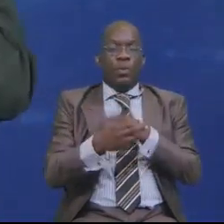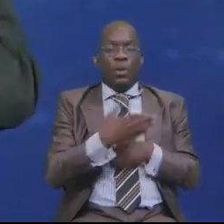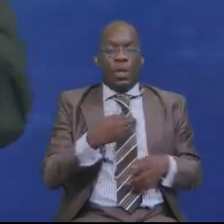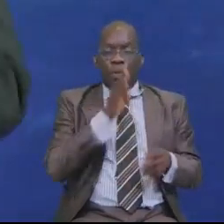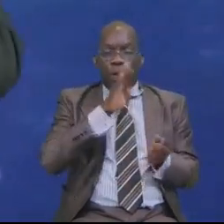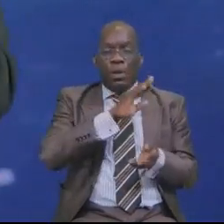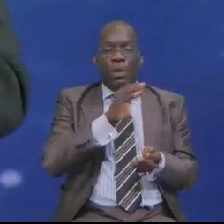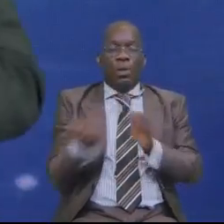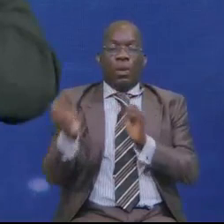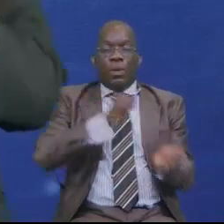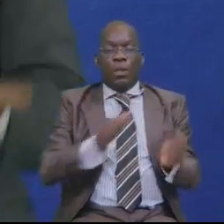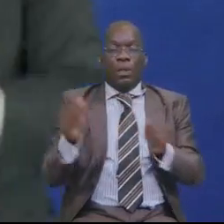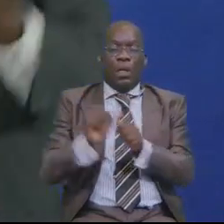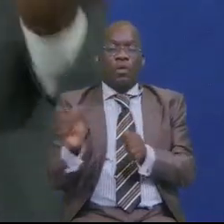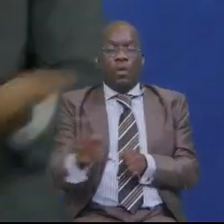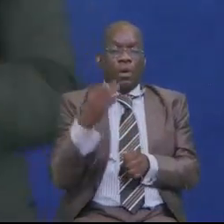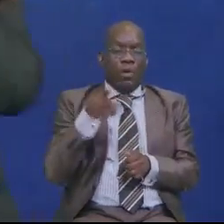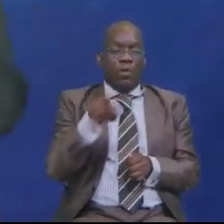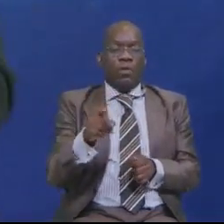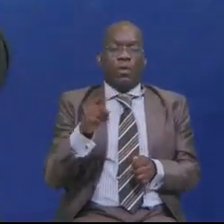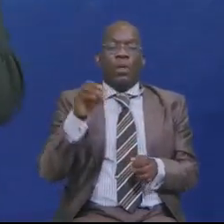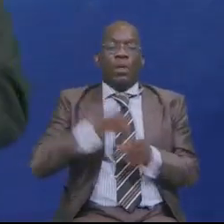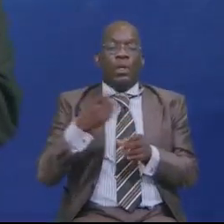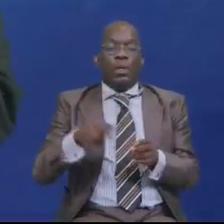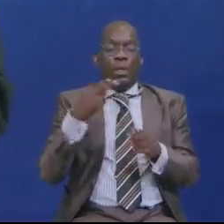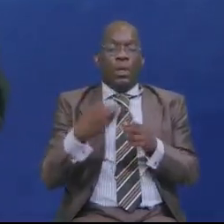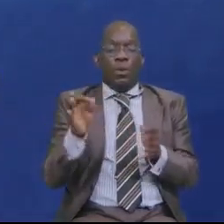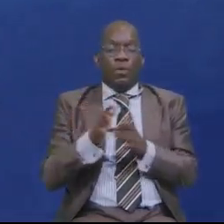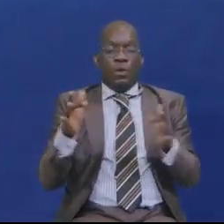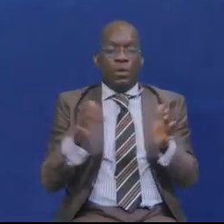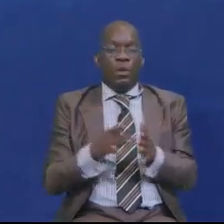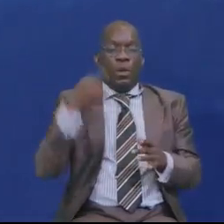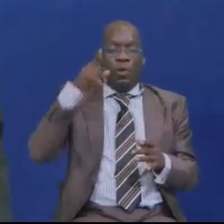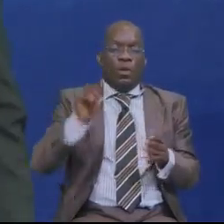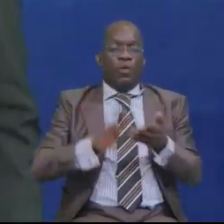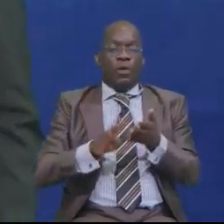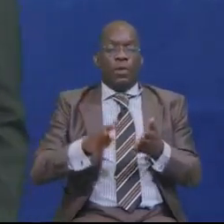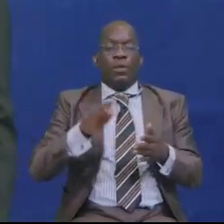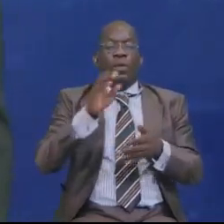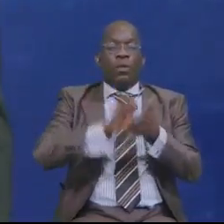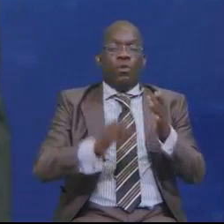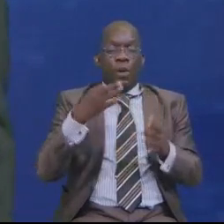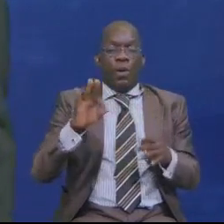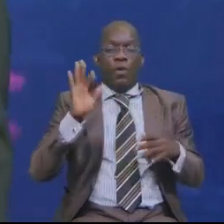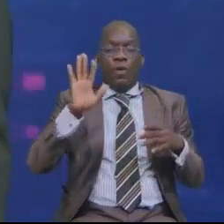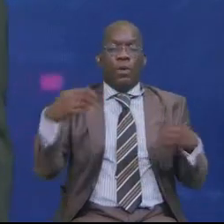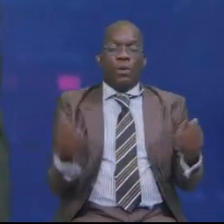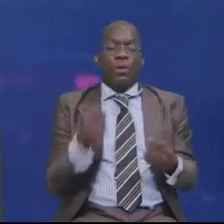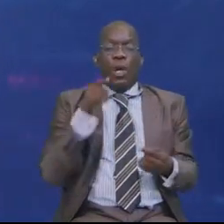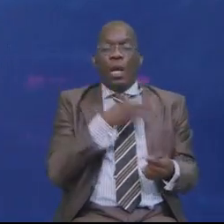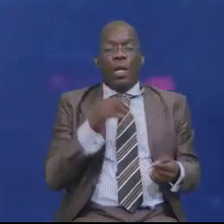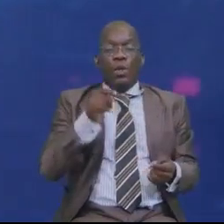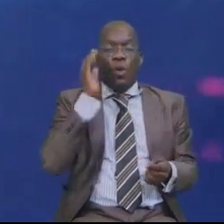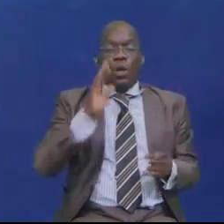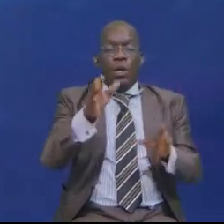name of Jesus Christ for the removal, remission, forgiveness of sins, and ye shall receive